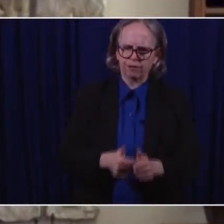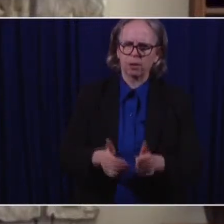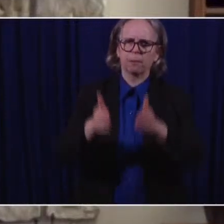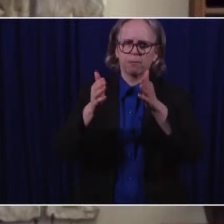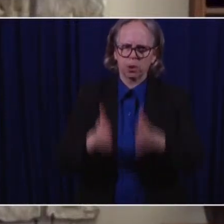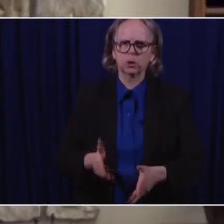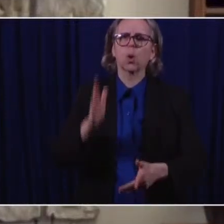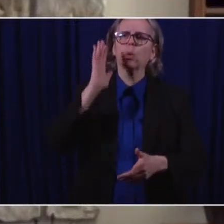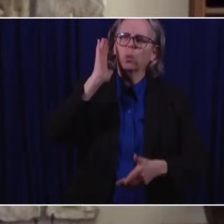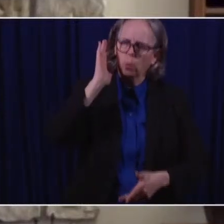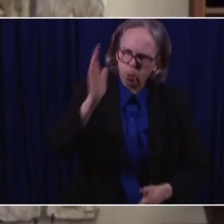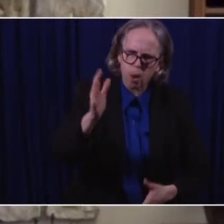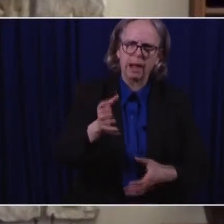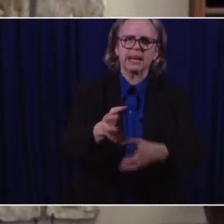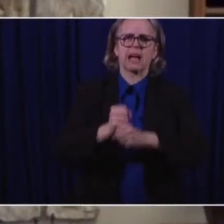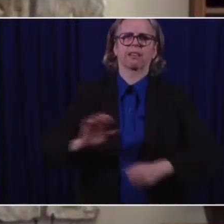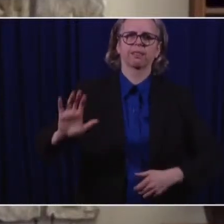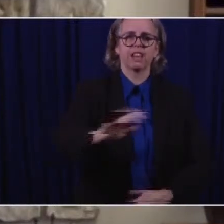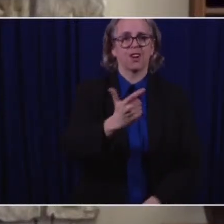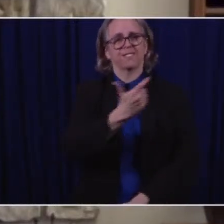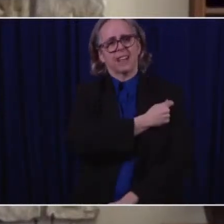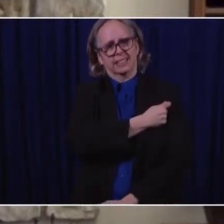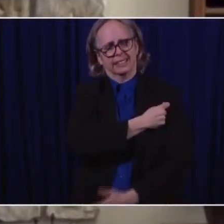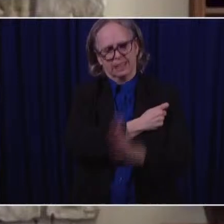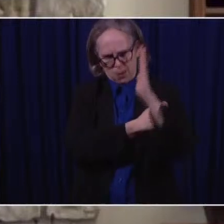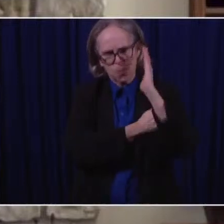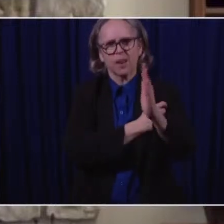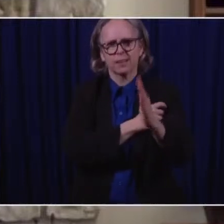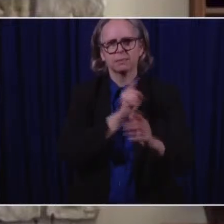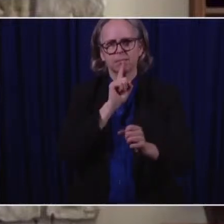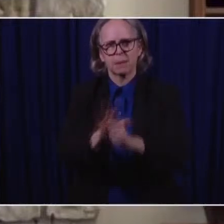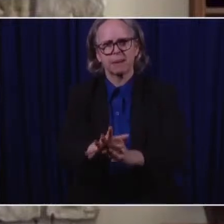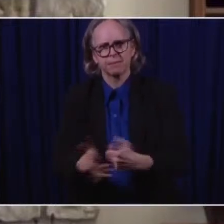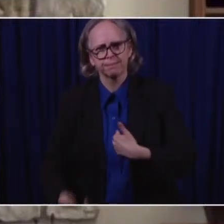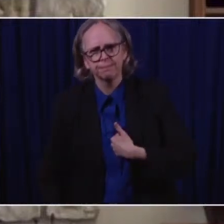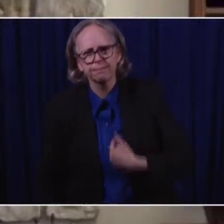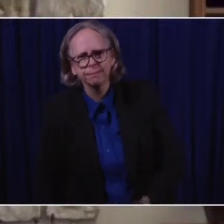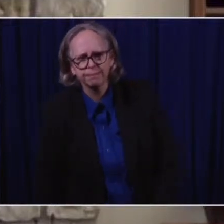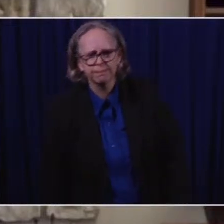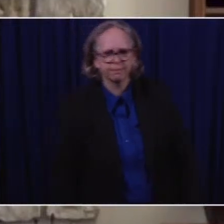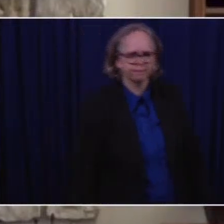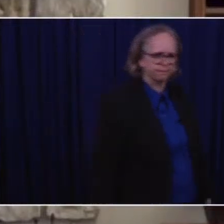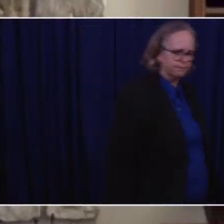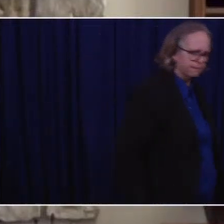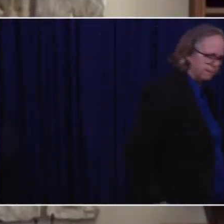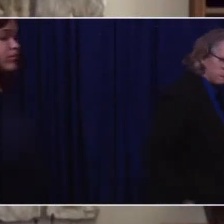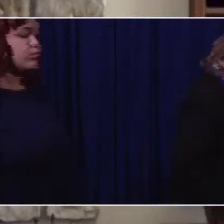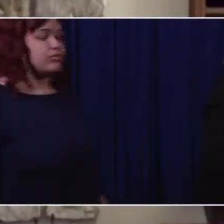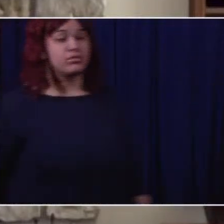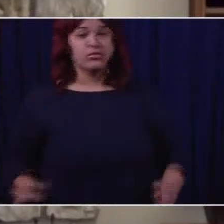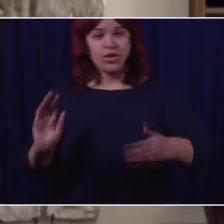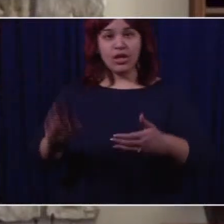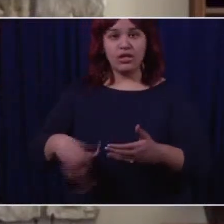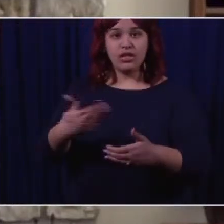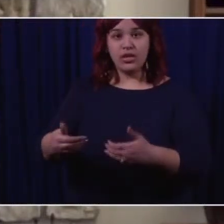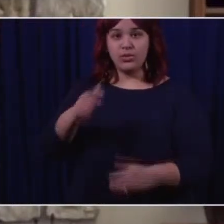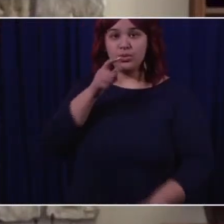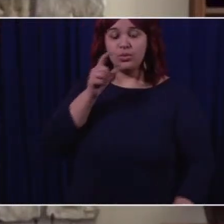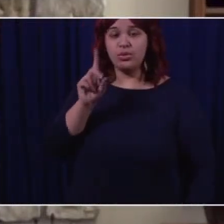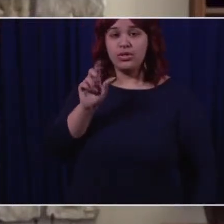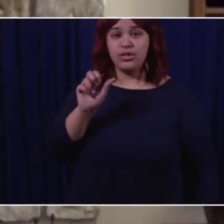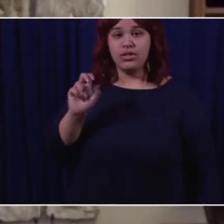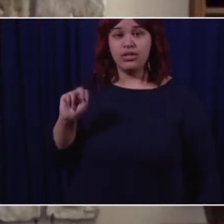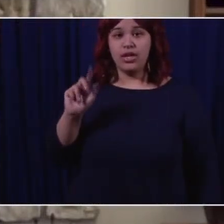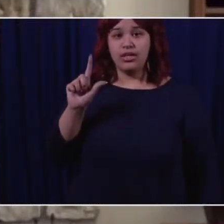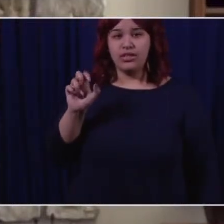Next question is from Dan DeRose at WOIO in Cleveland. Governor, good afternoon. Hey, Dan. I think this